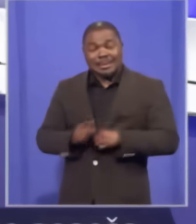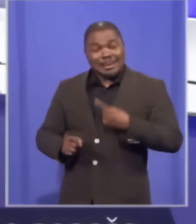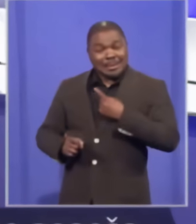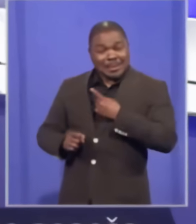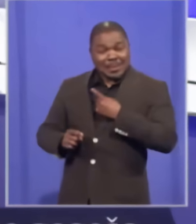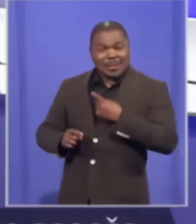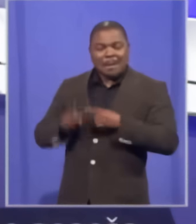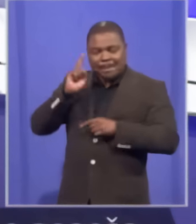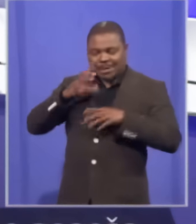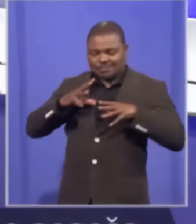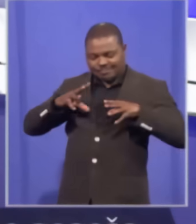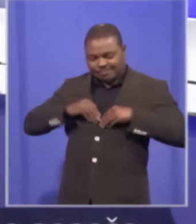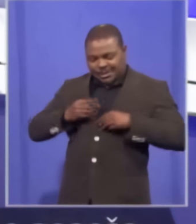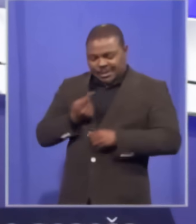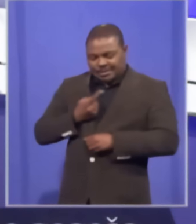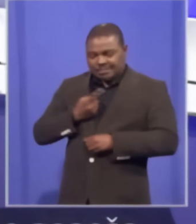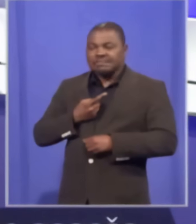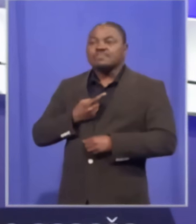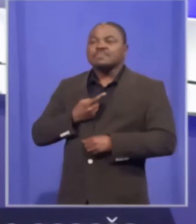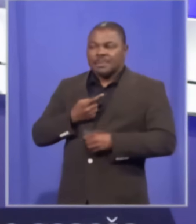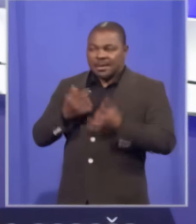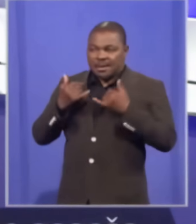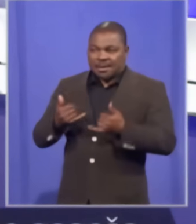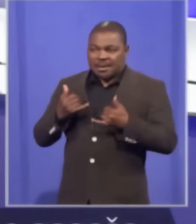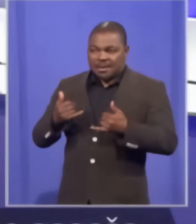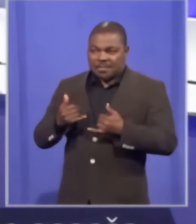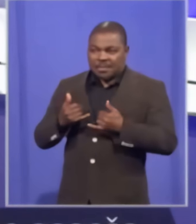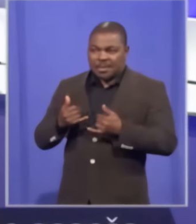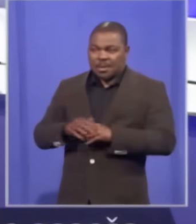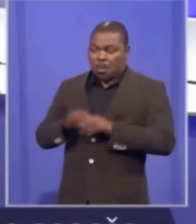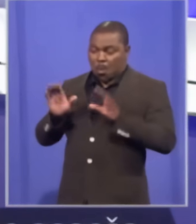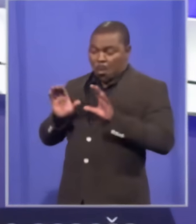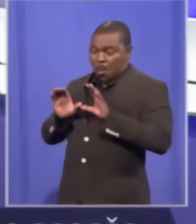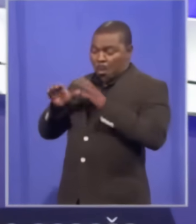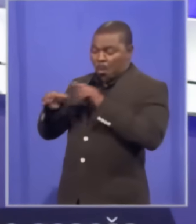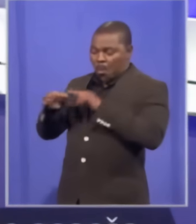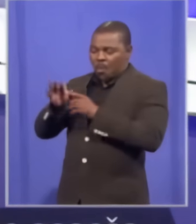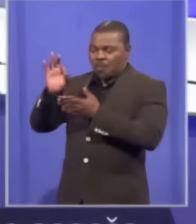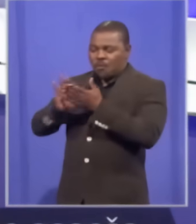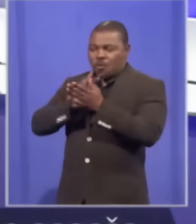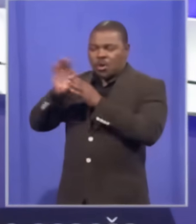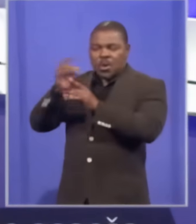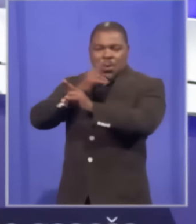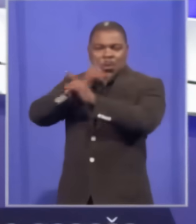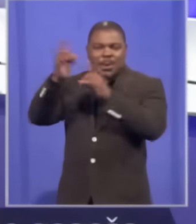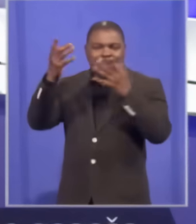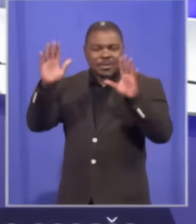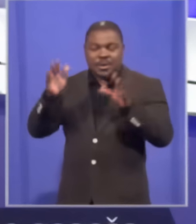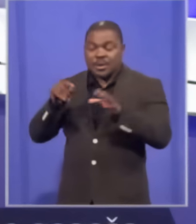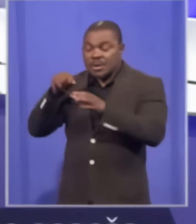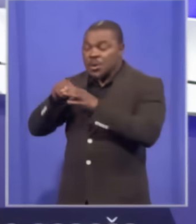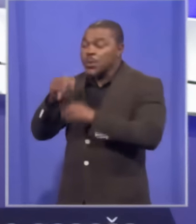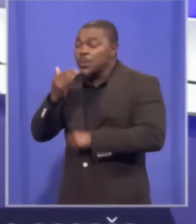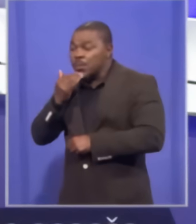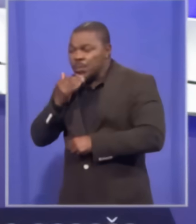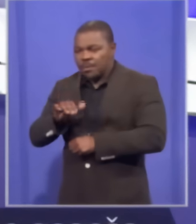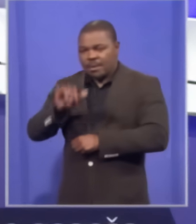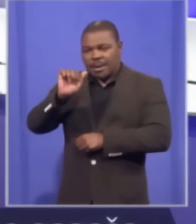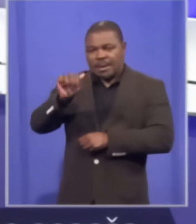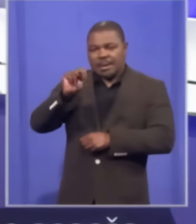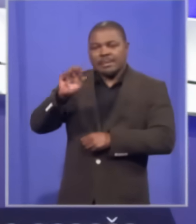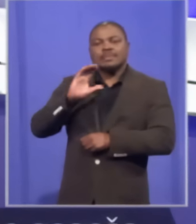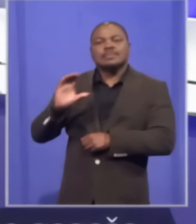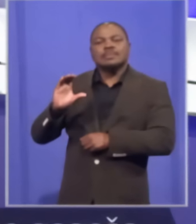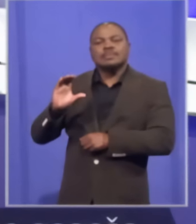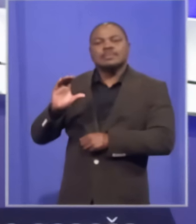swanetše gore ba amohele gore gona jwale go na le party ye e winneng dikgetho ile go African National Congress